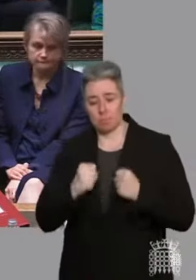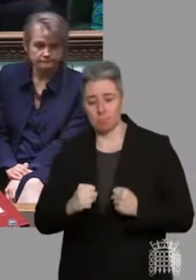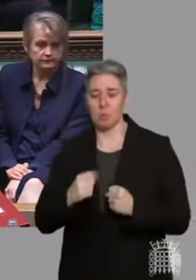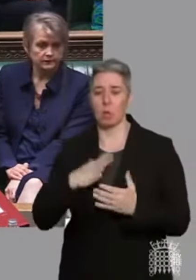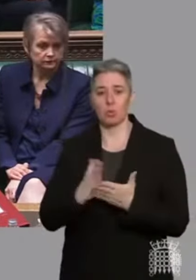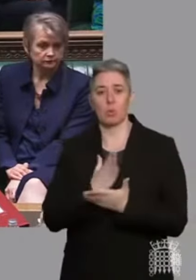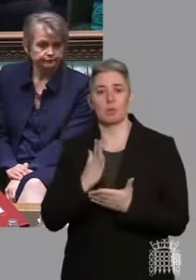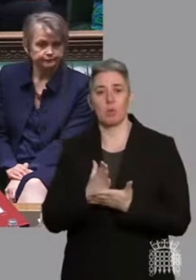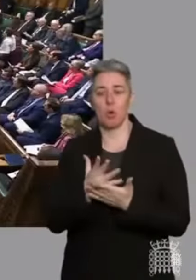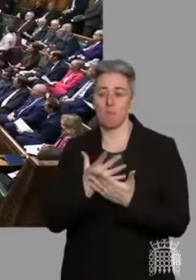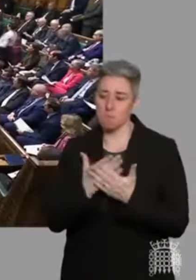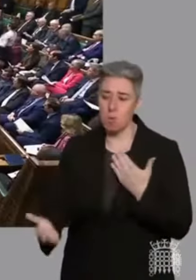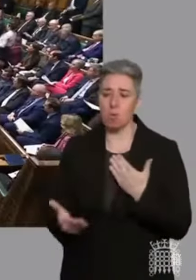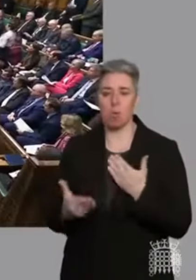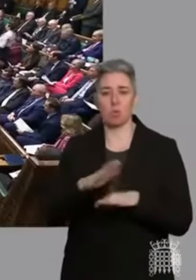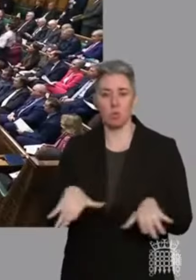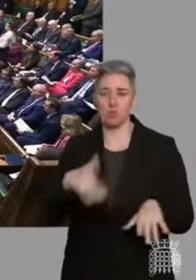you, Mr. Speaker. Please.